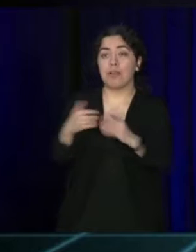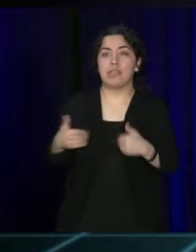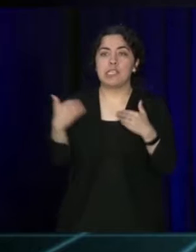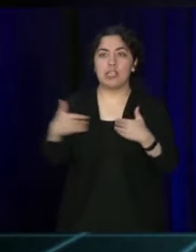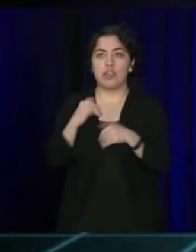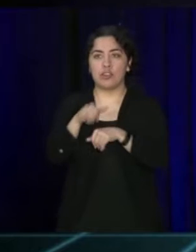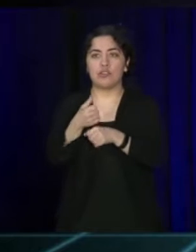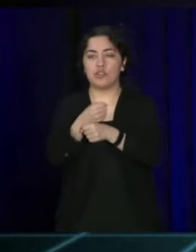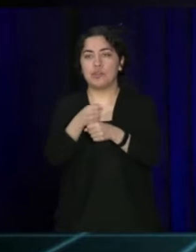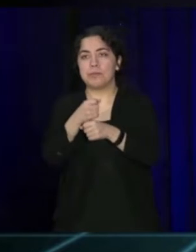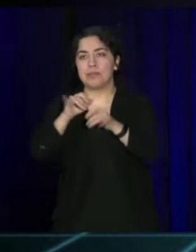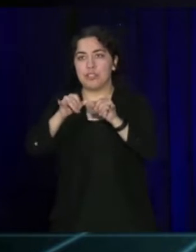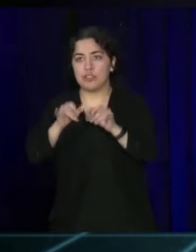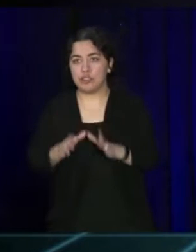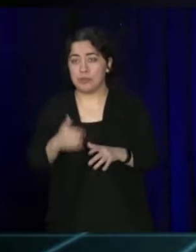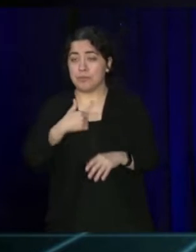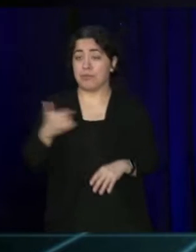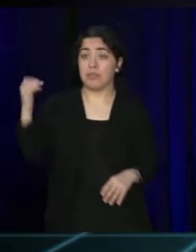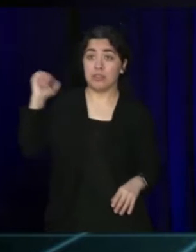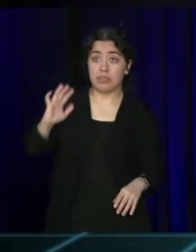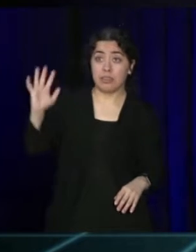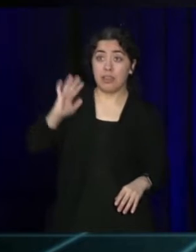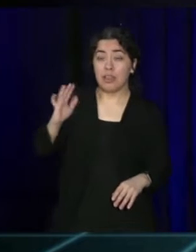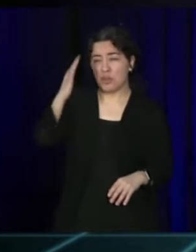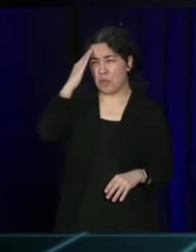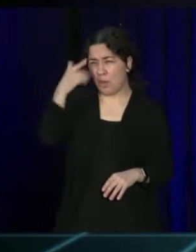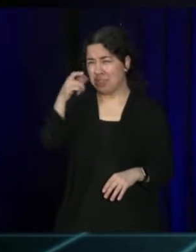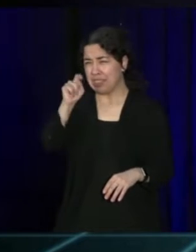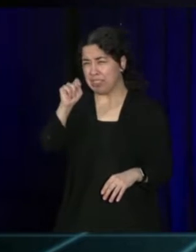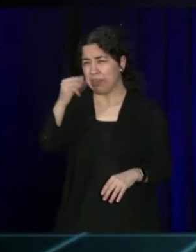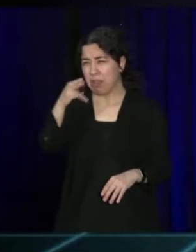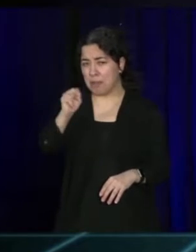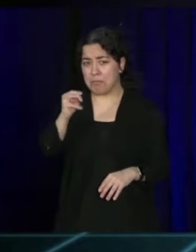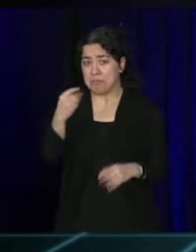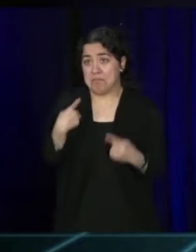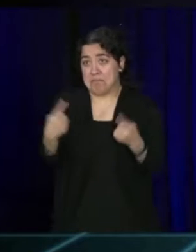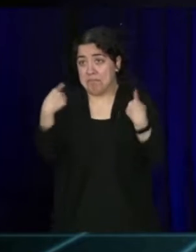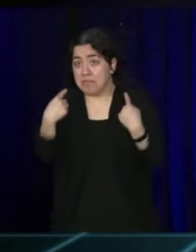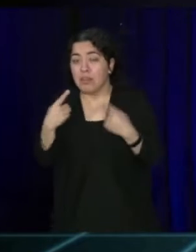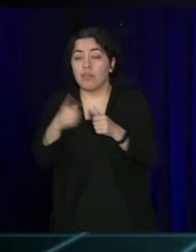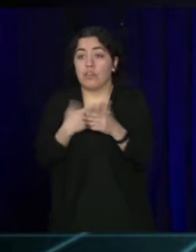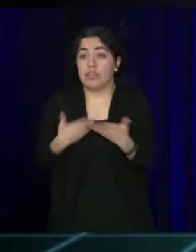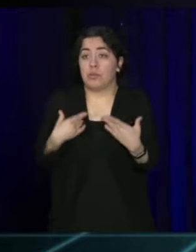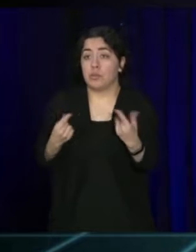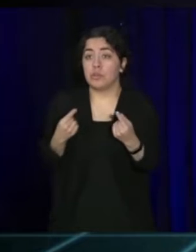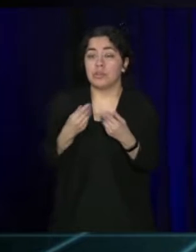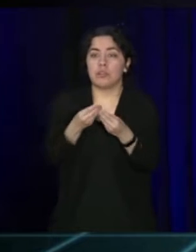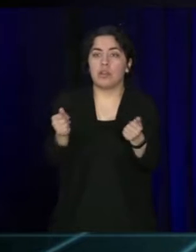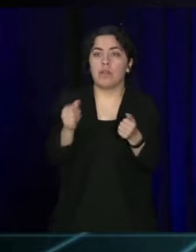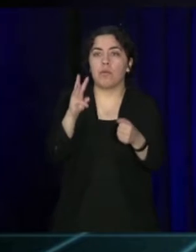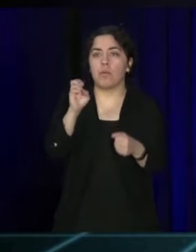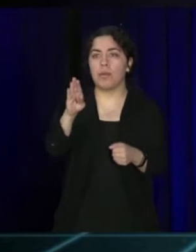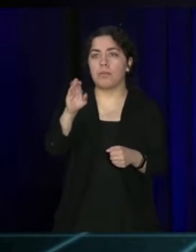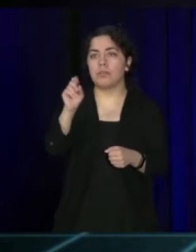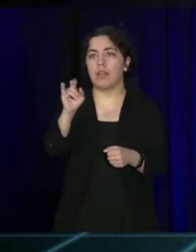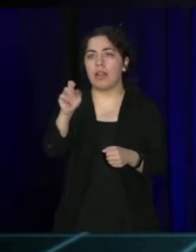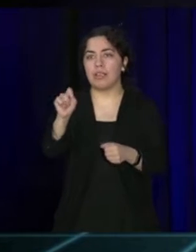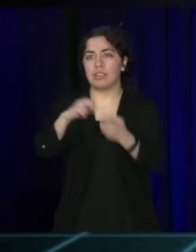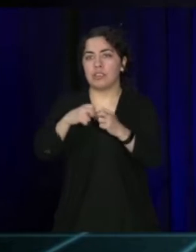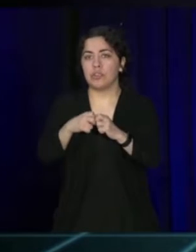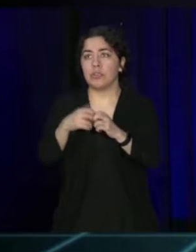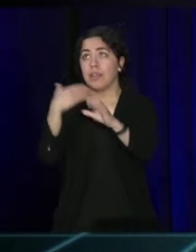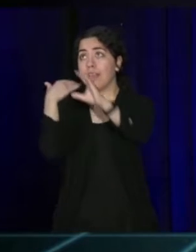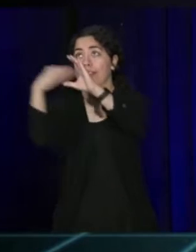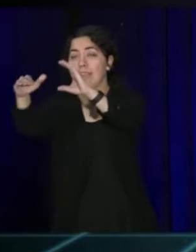I didn't know how GitHub worked. And the first thing I did when I had to solve a WebSocket issue was email the maintainer